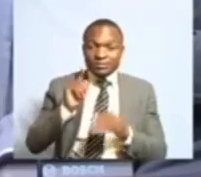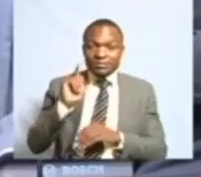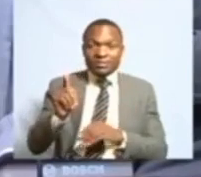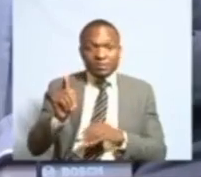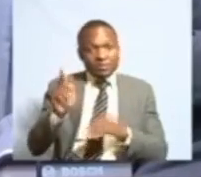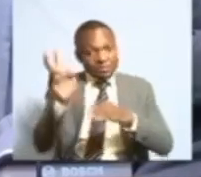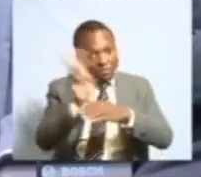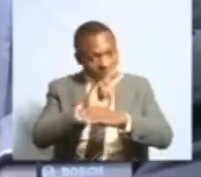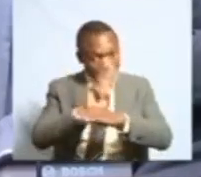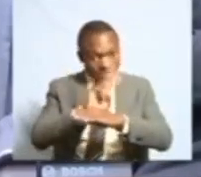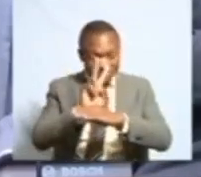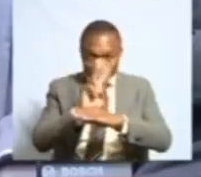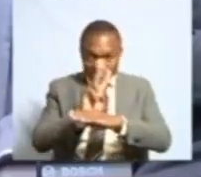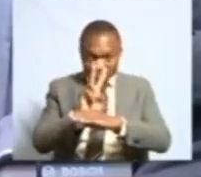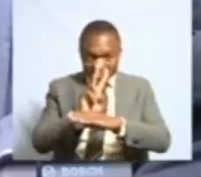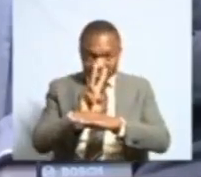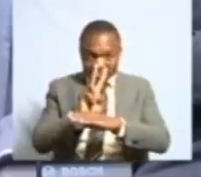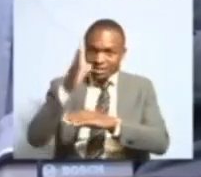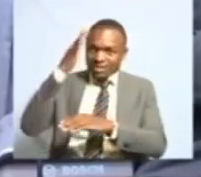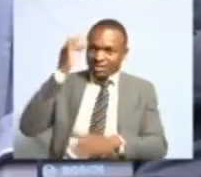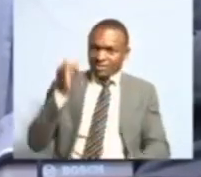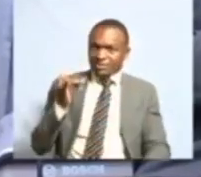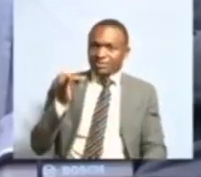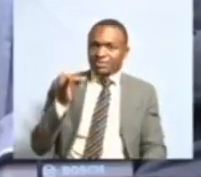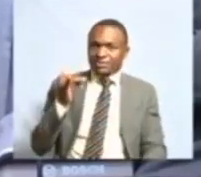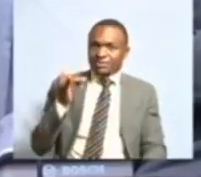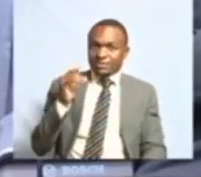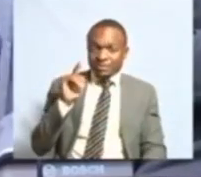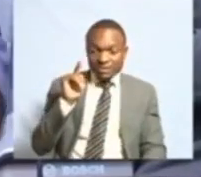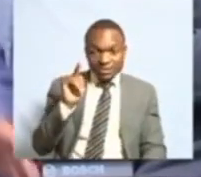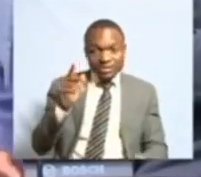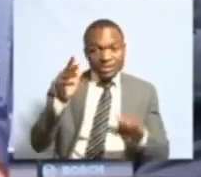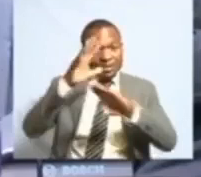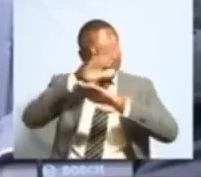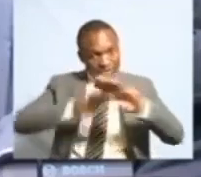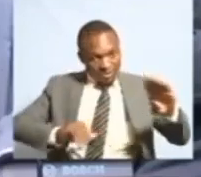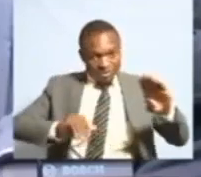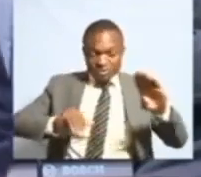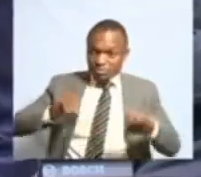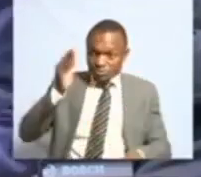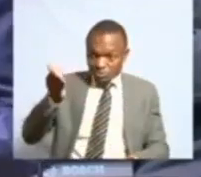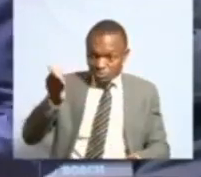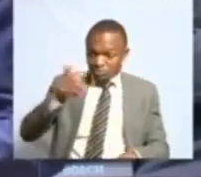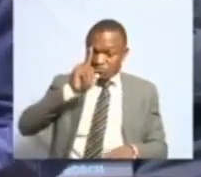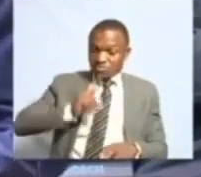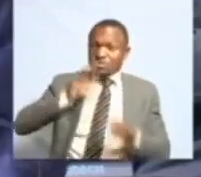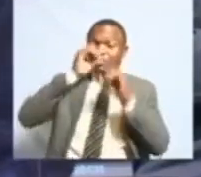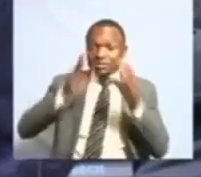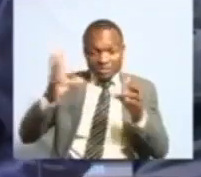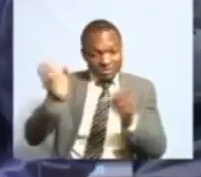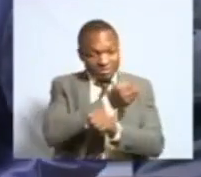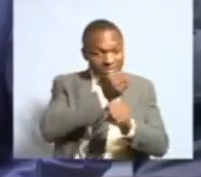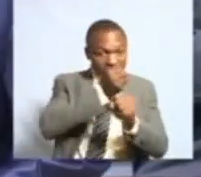electronic copy, and that is why I have called on you to take